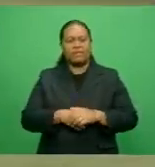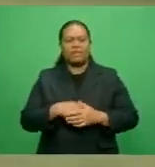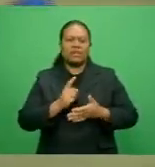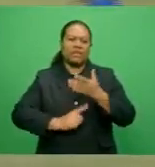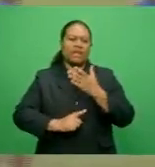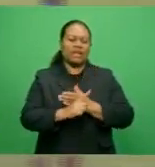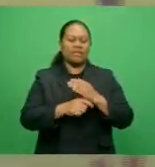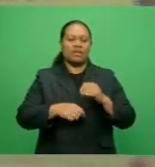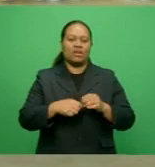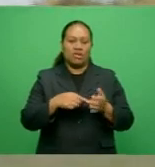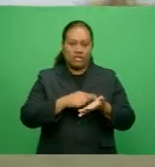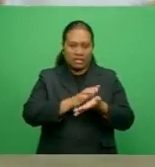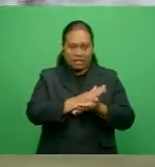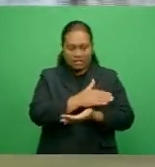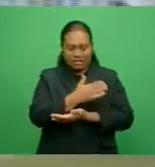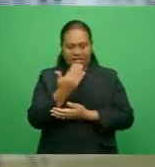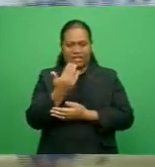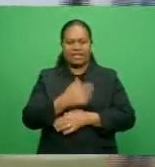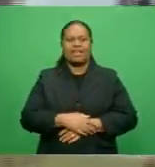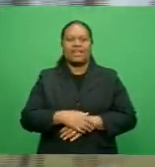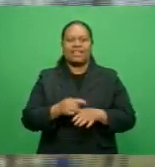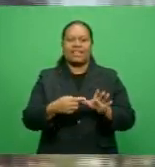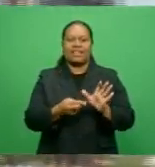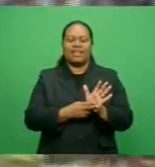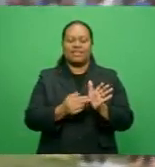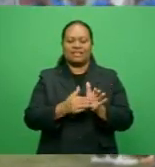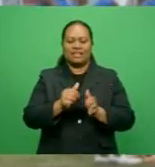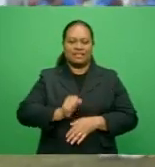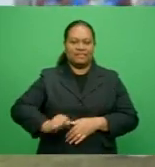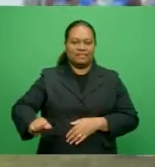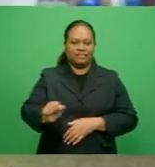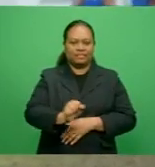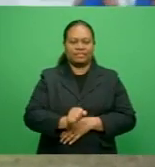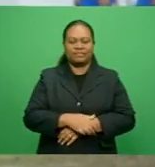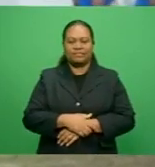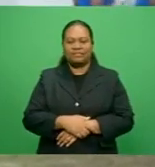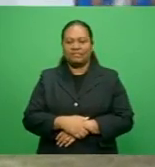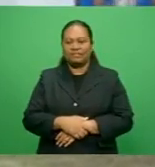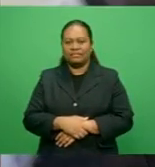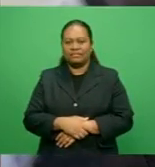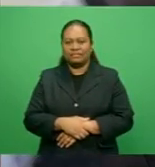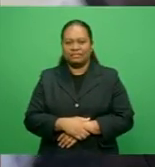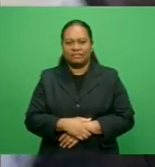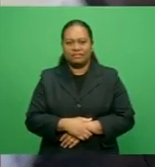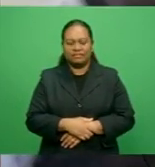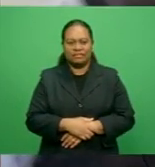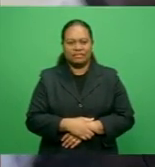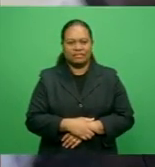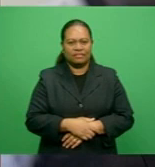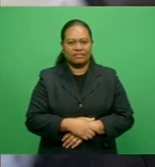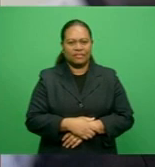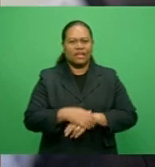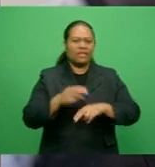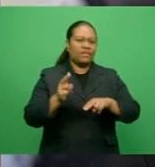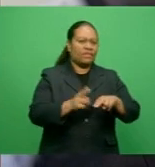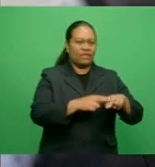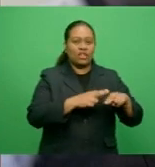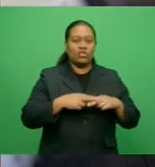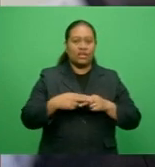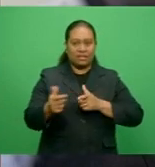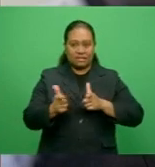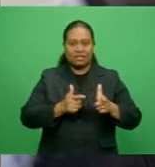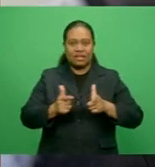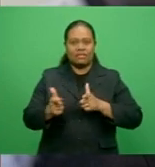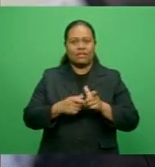kicks off on Thursday at the ANZ Stadium. Tali Materkula, FBC Sports. The Fiji Bitamara Sevens